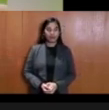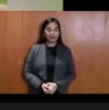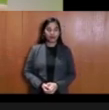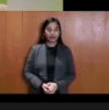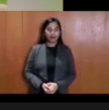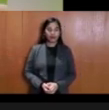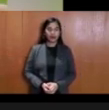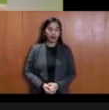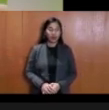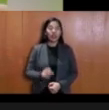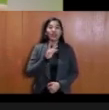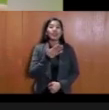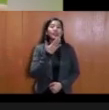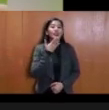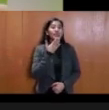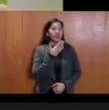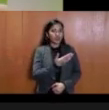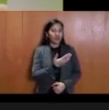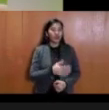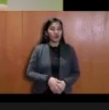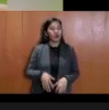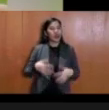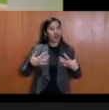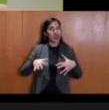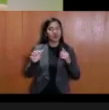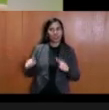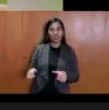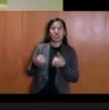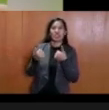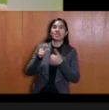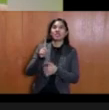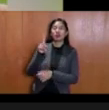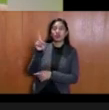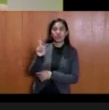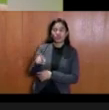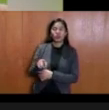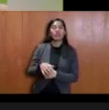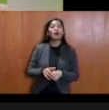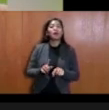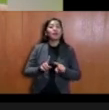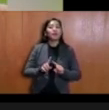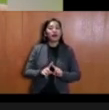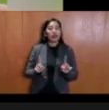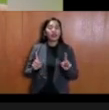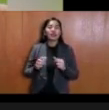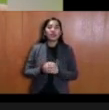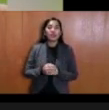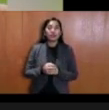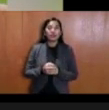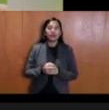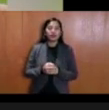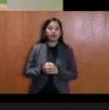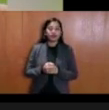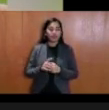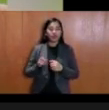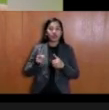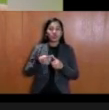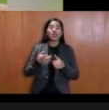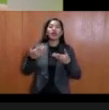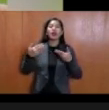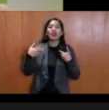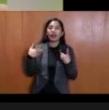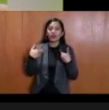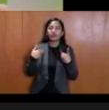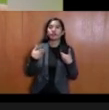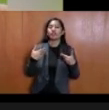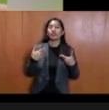Thank you, Mimi. That's actually a very challenging question, but let me just say that first, there are ongoing initiatives